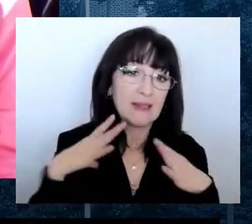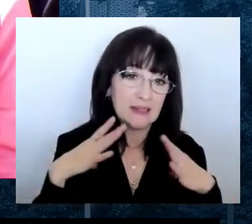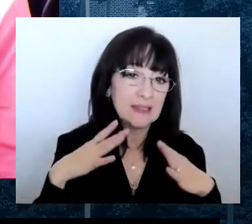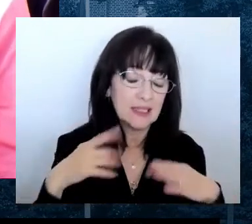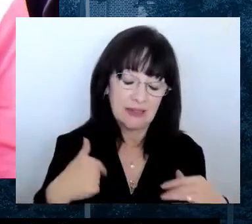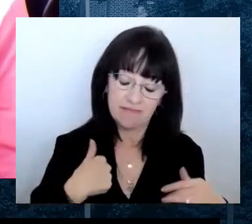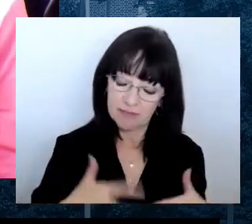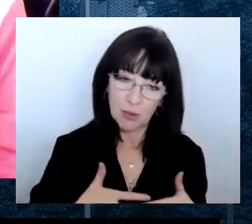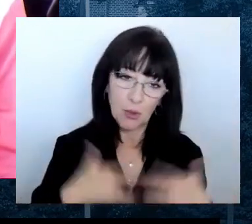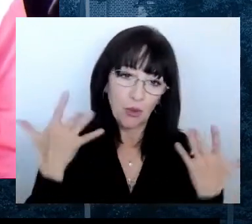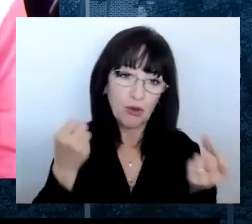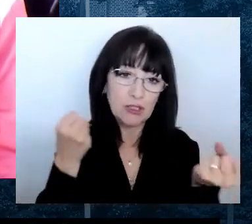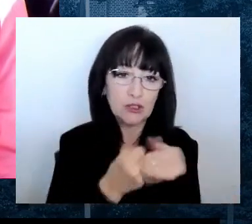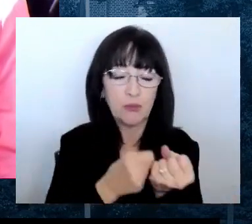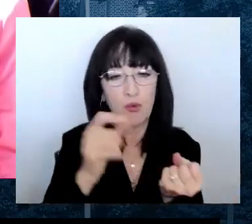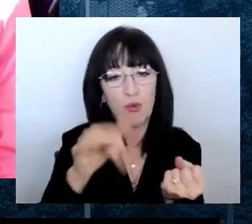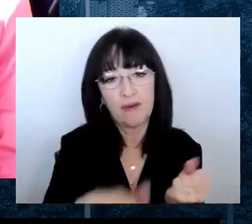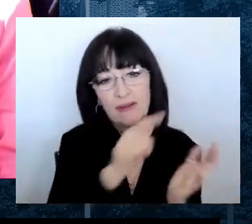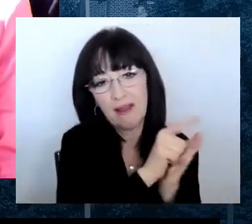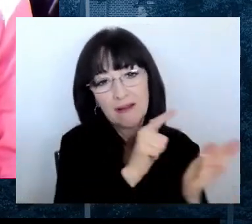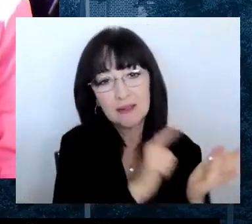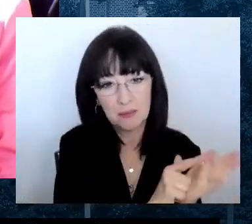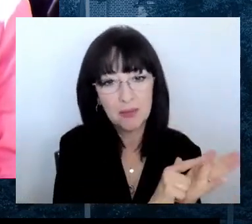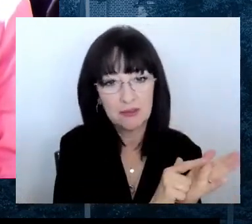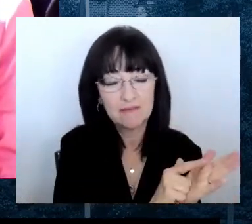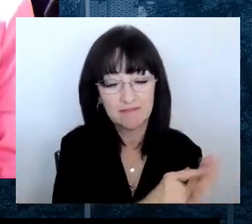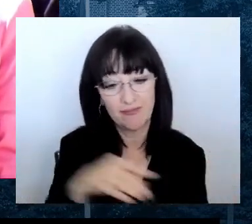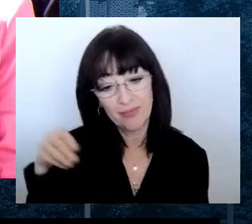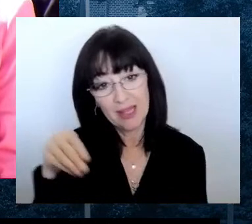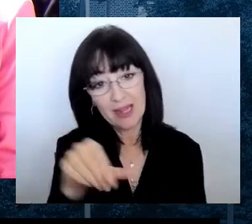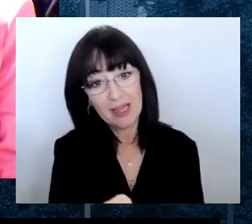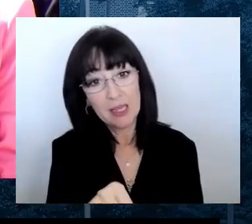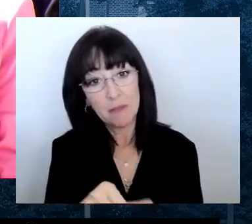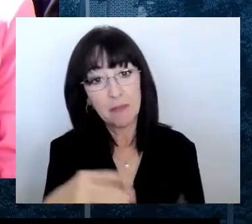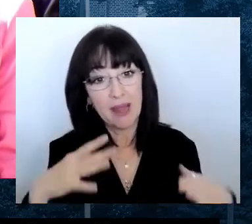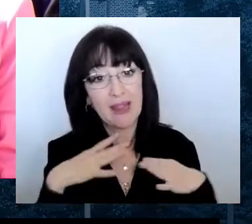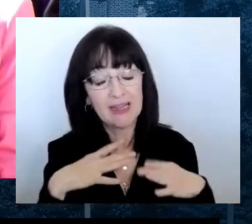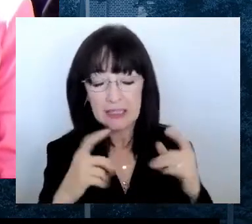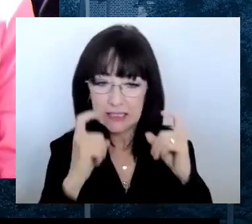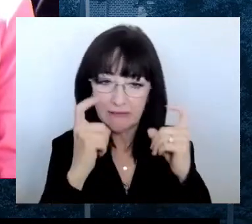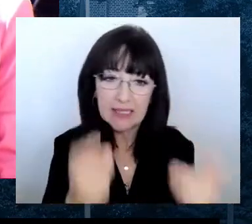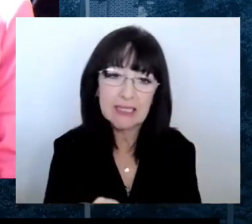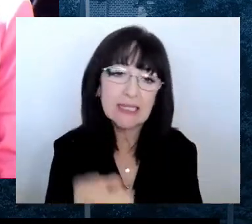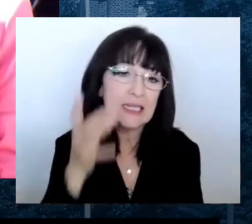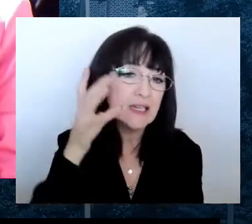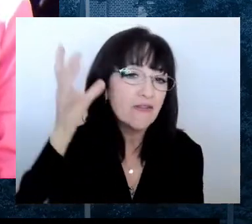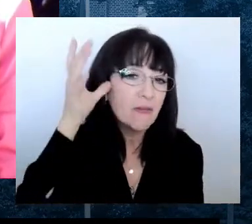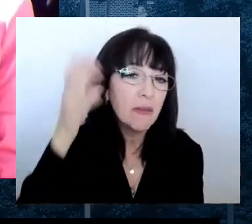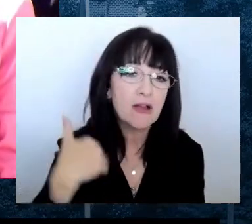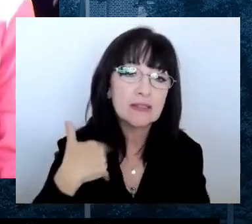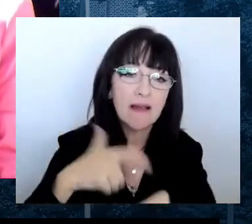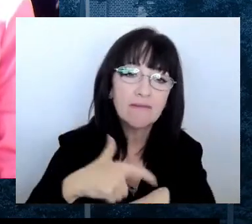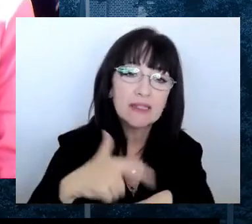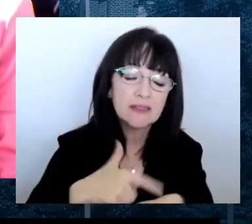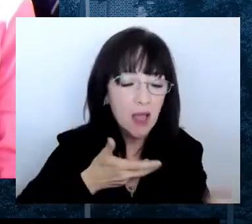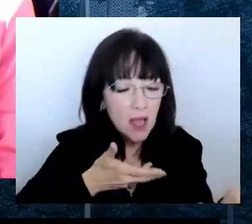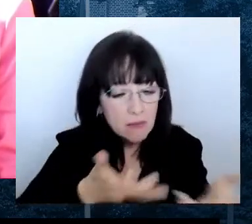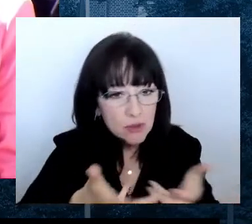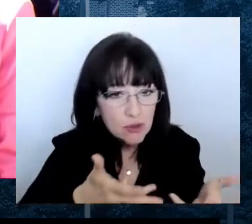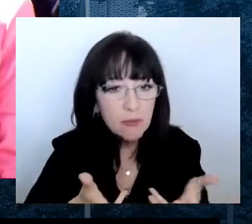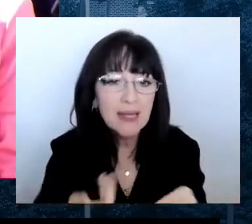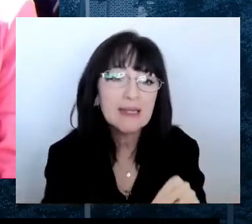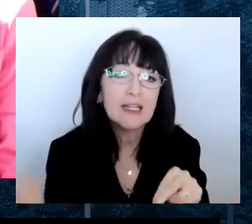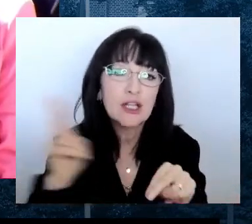The research is clear. Paid leave gives parents time to bond with a new child, increases the duration of